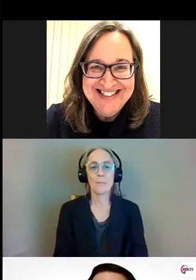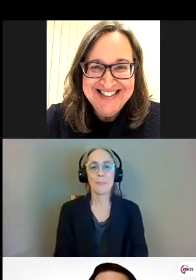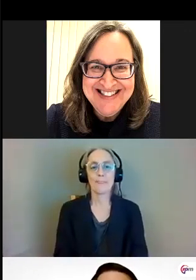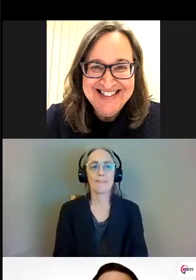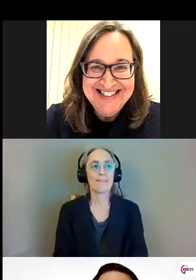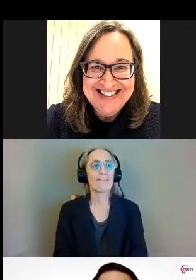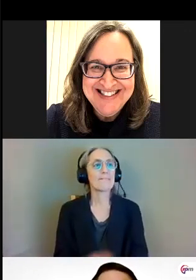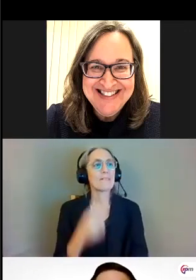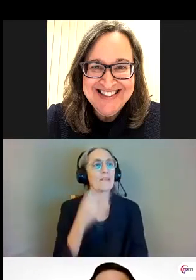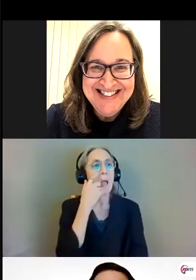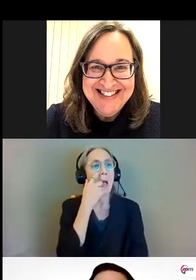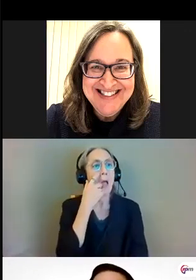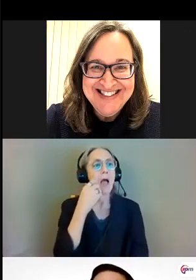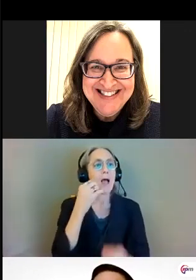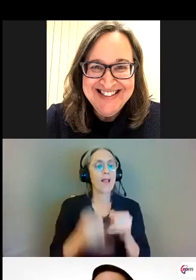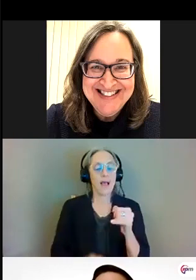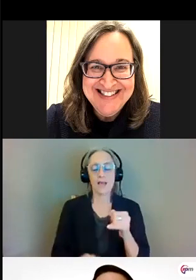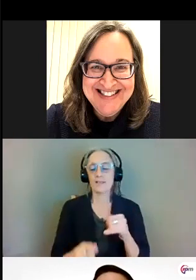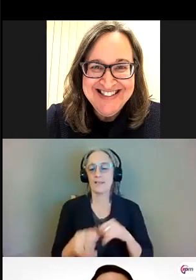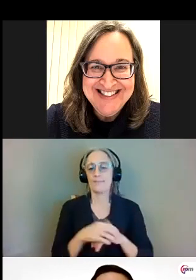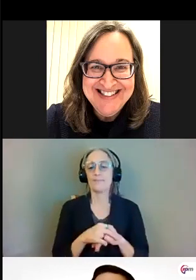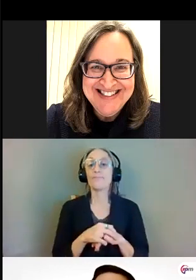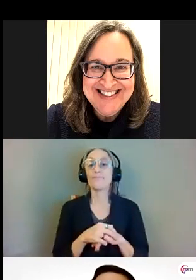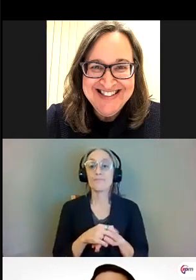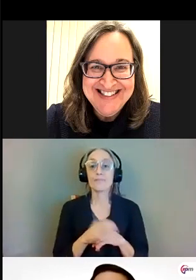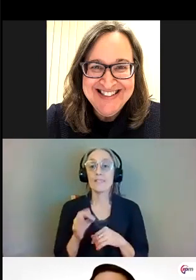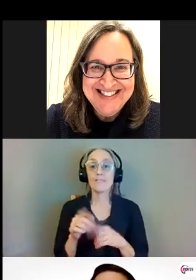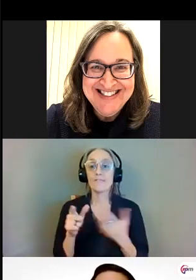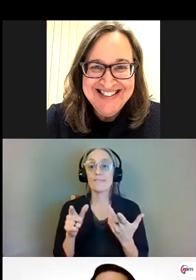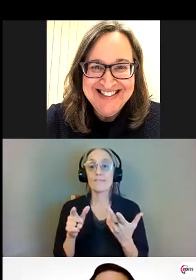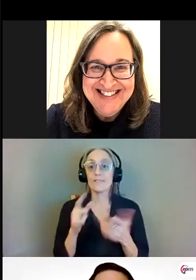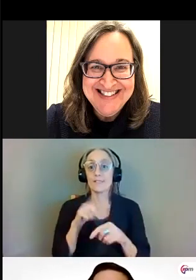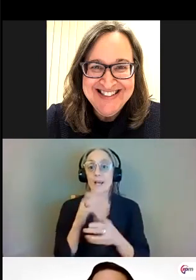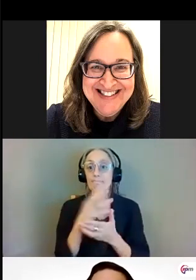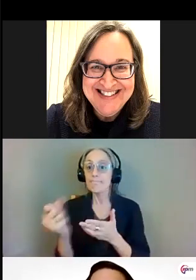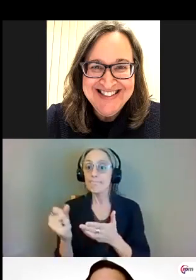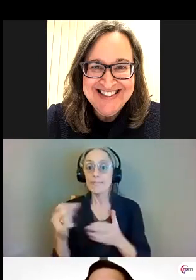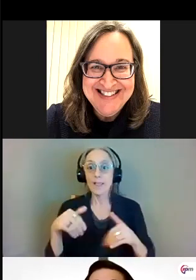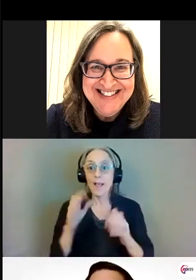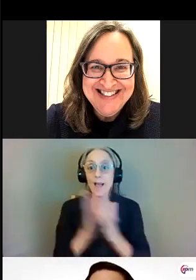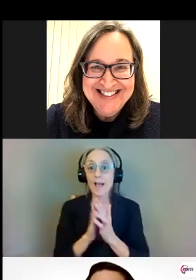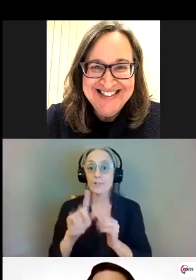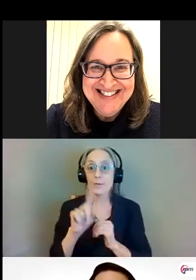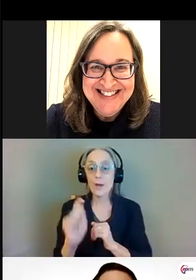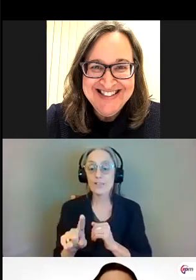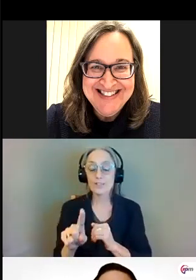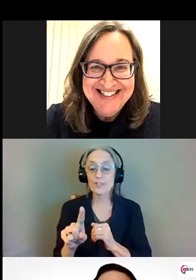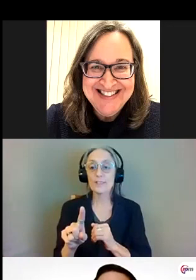Lastly, we encourage you that if there isn't time for you to ask your question via the